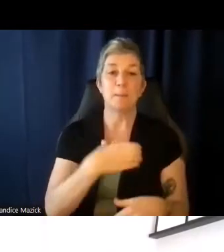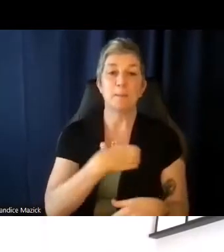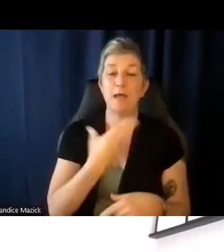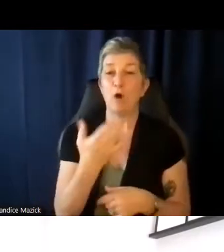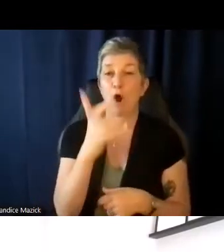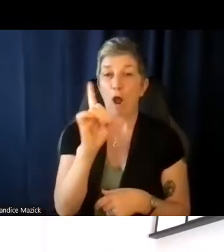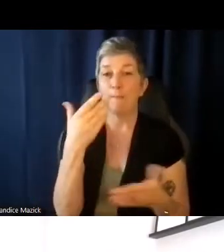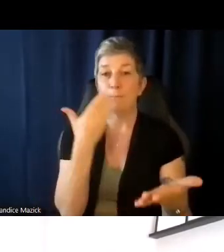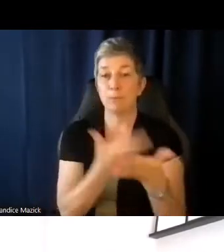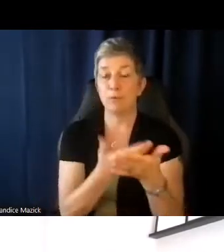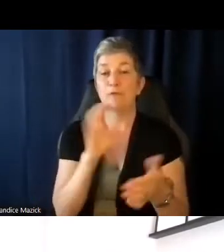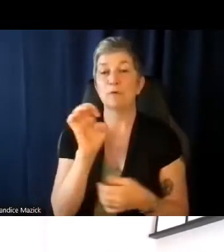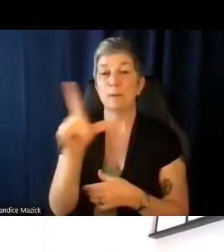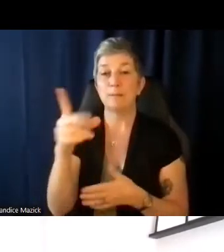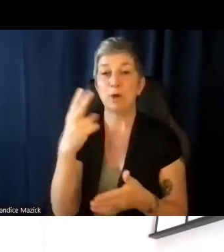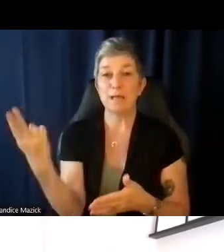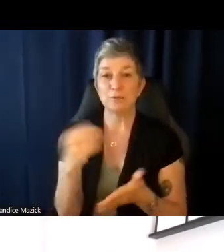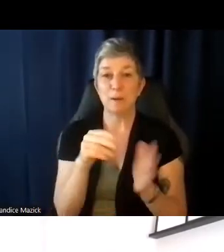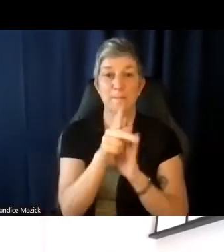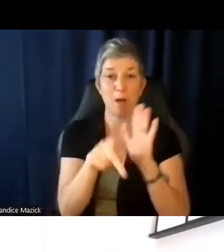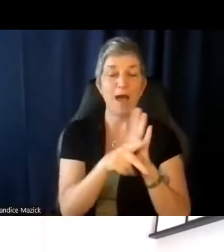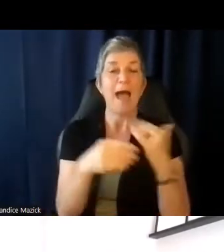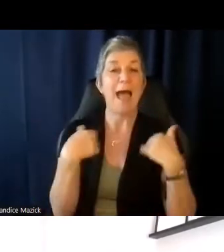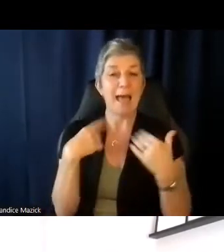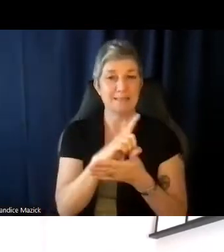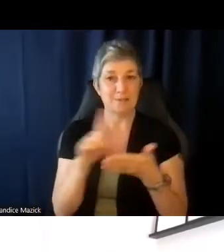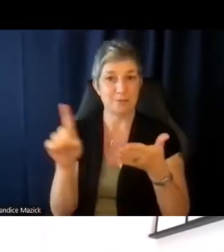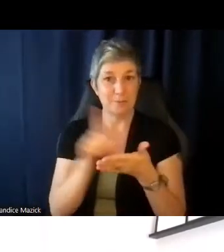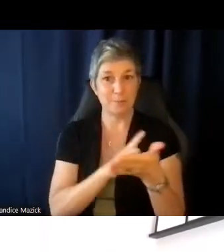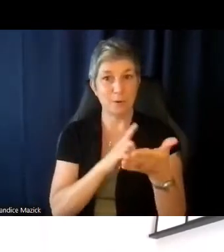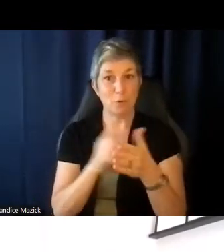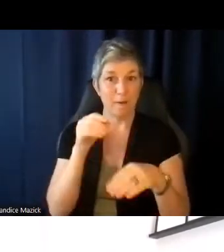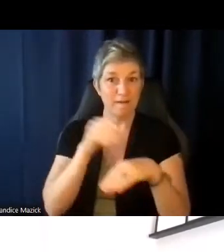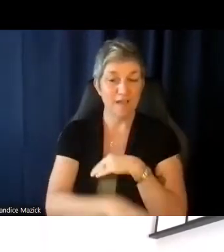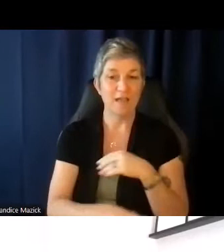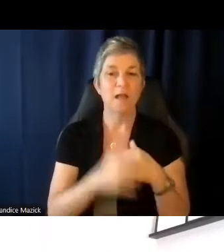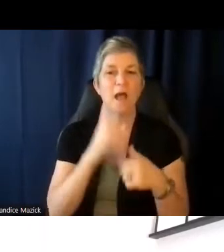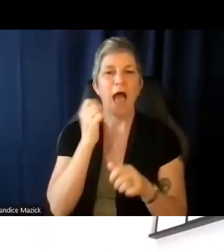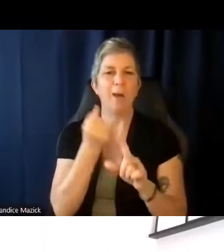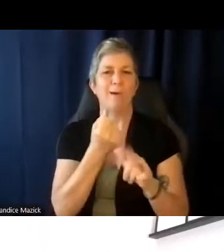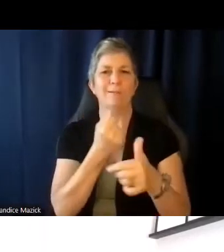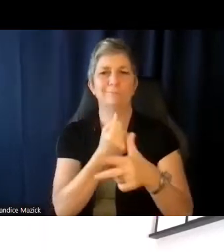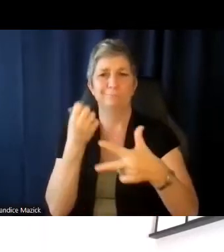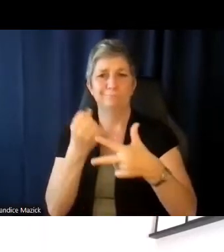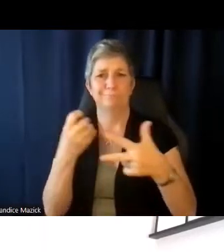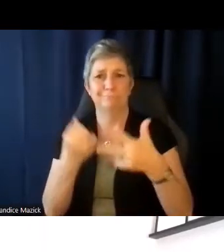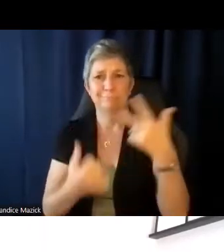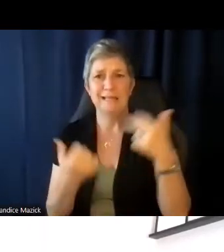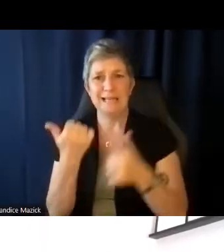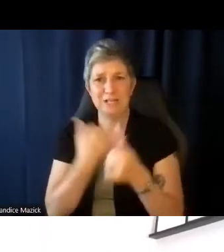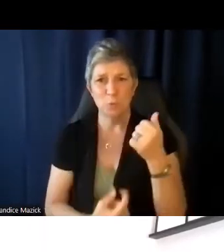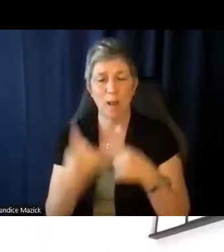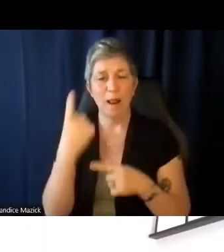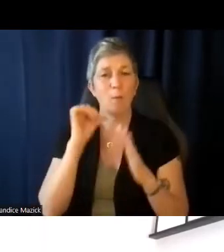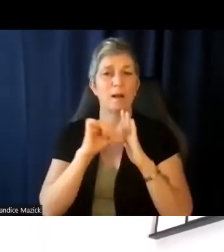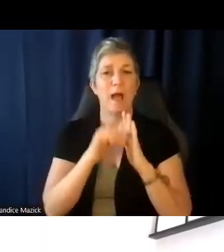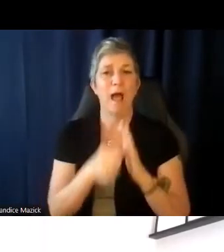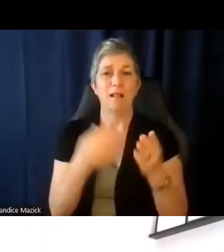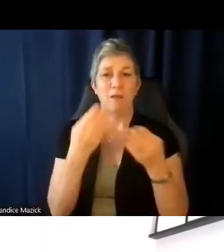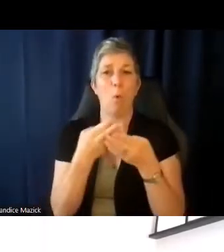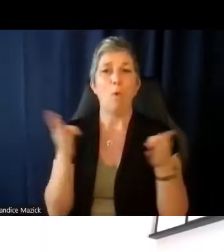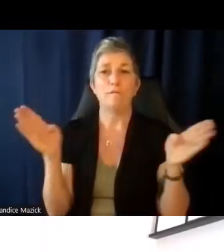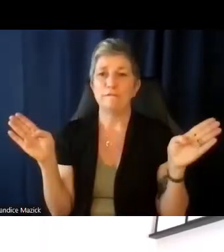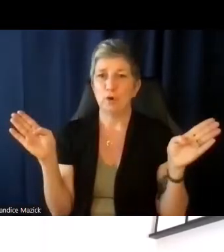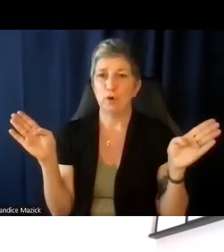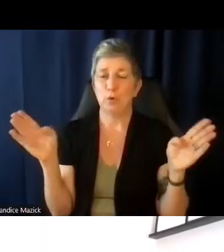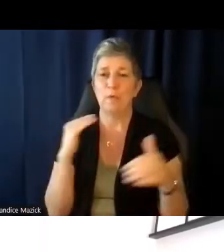that the criminal history policy has a discriminatory effect. And we'll go through each one of these in just a moment. I just want to highlight the or overview the